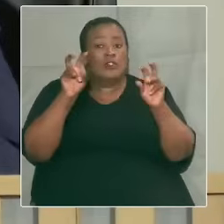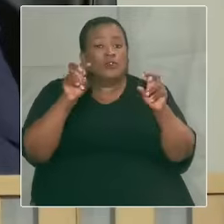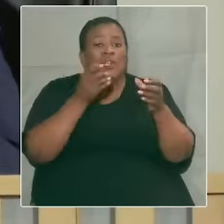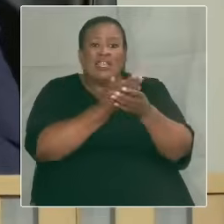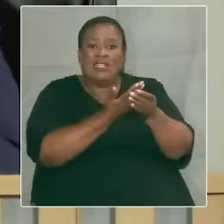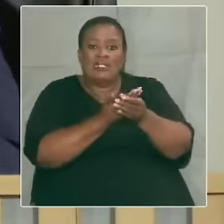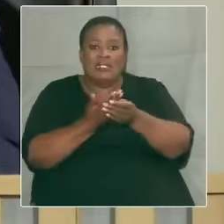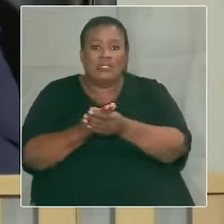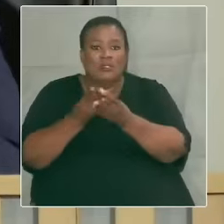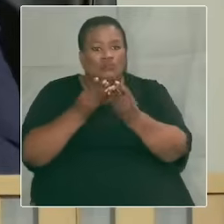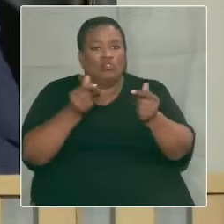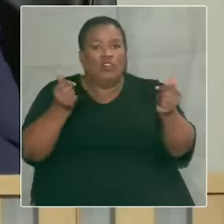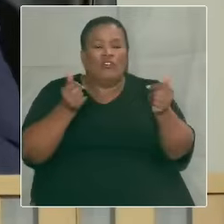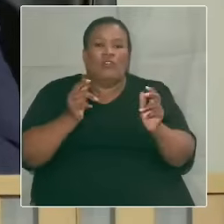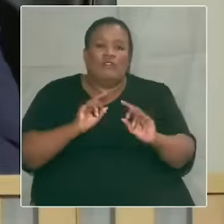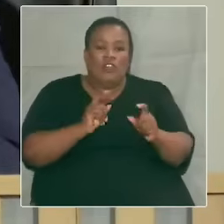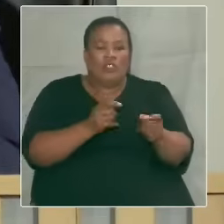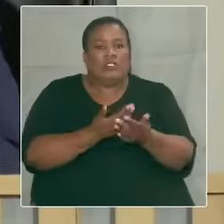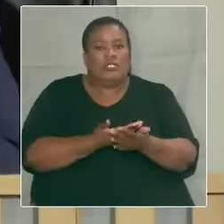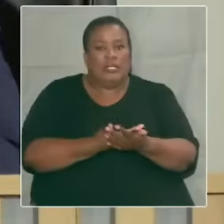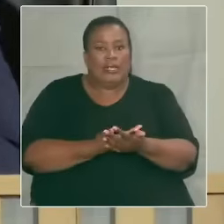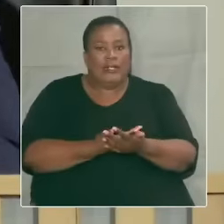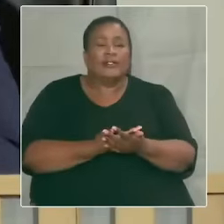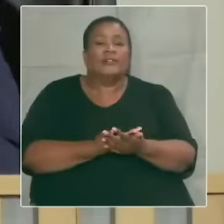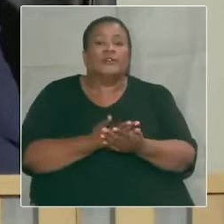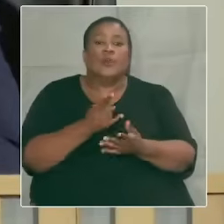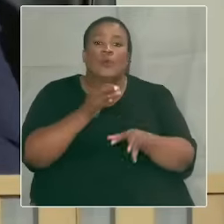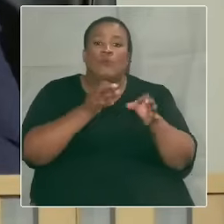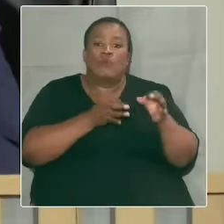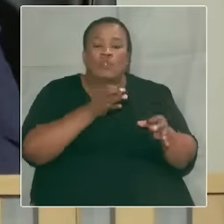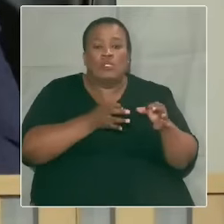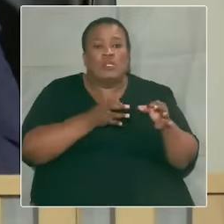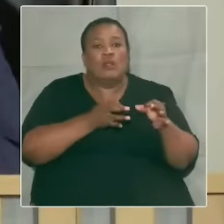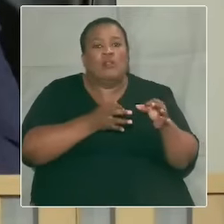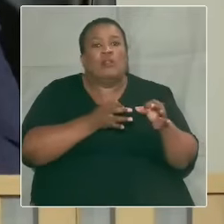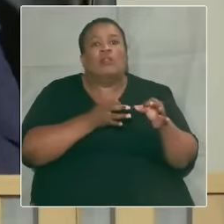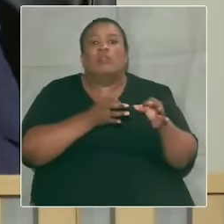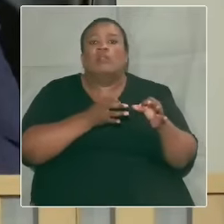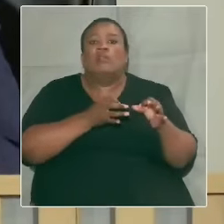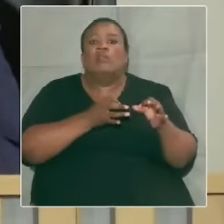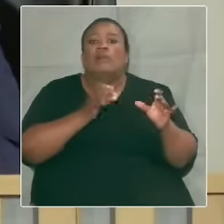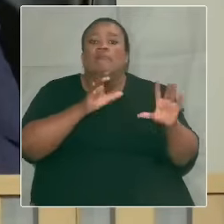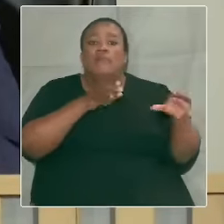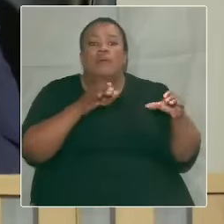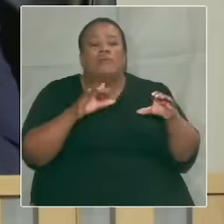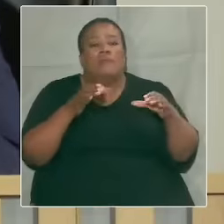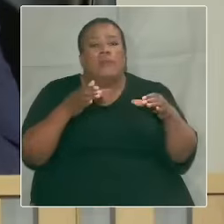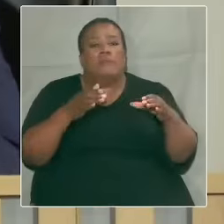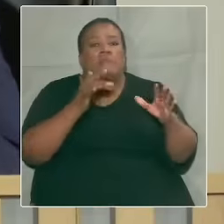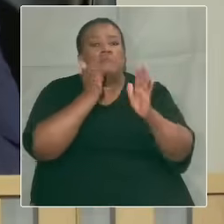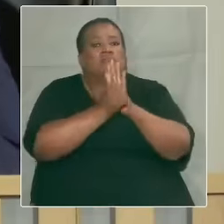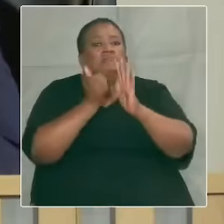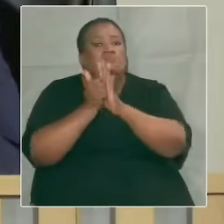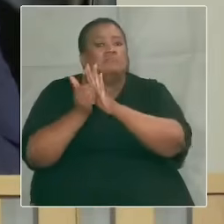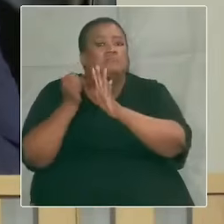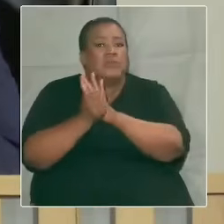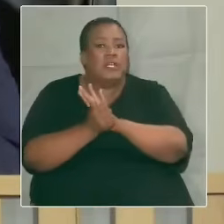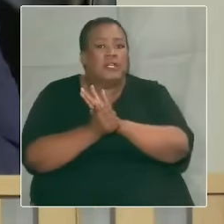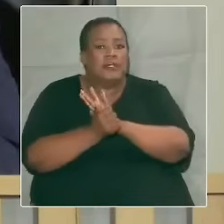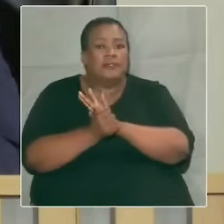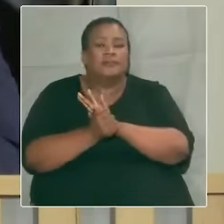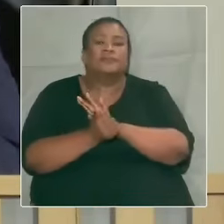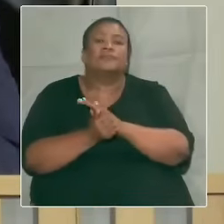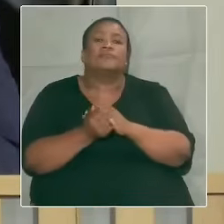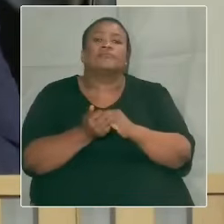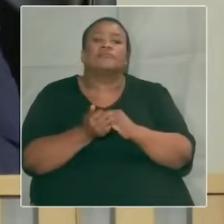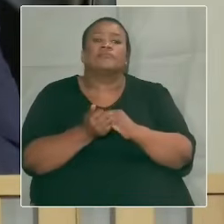calls for political parties to strengthen internal mechanism to diffuse inter-